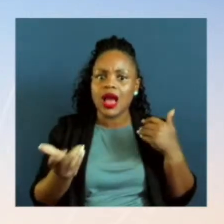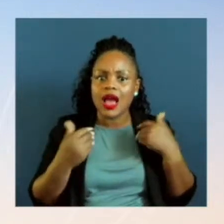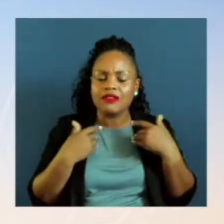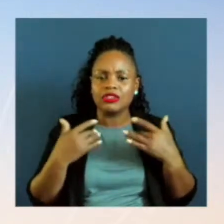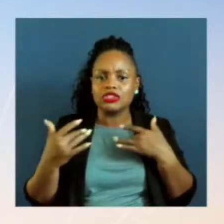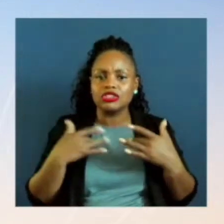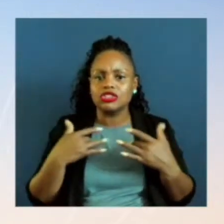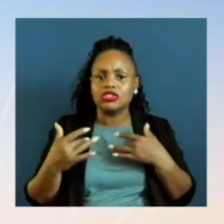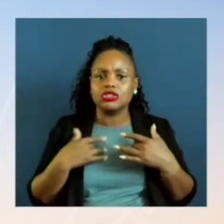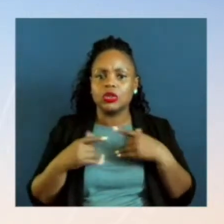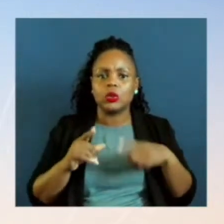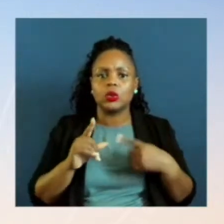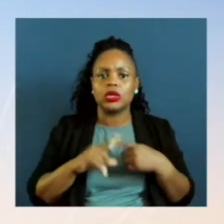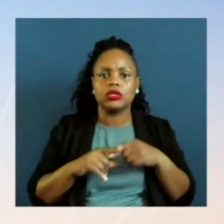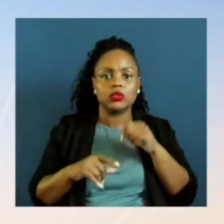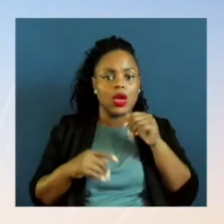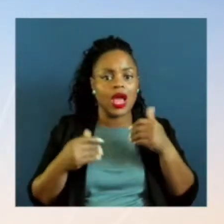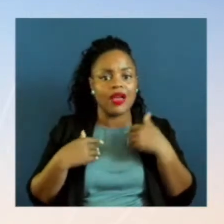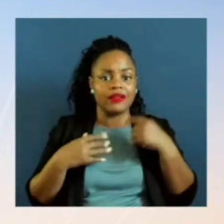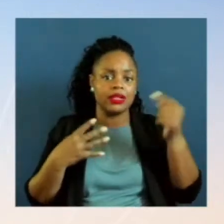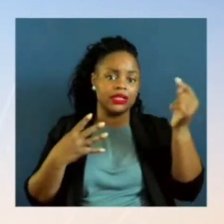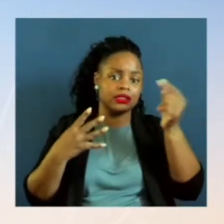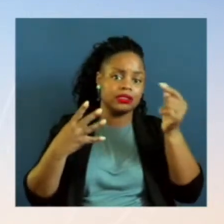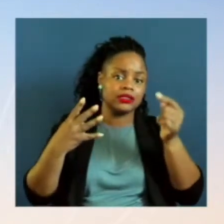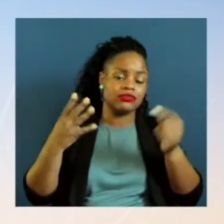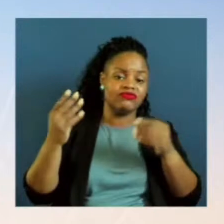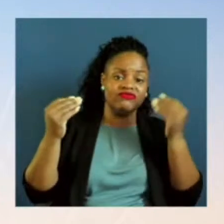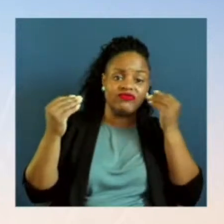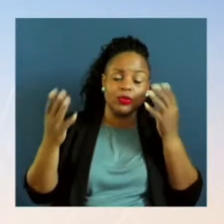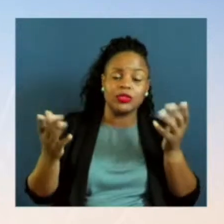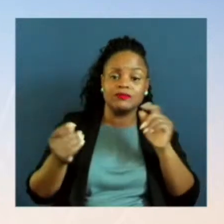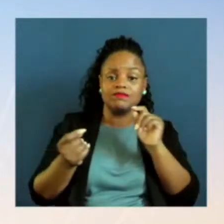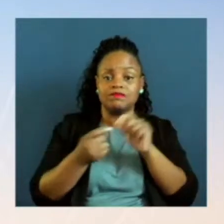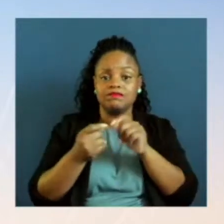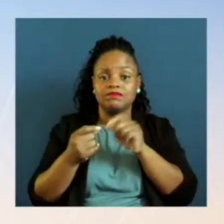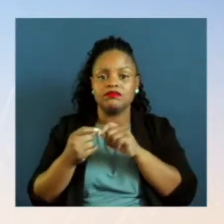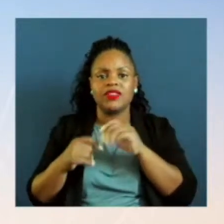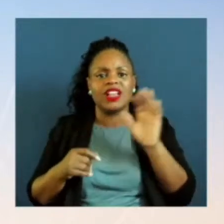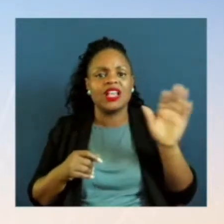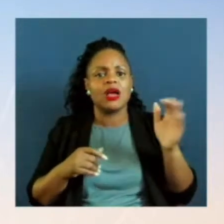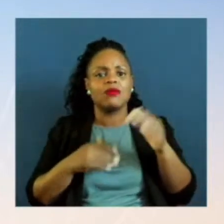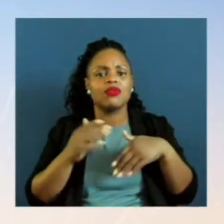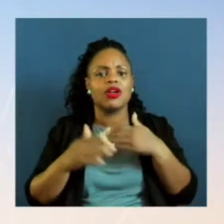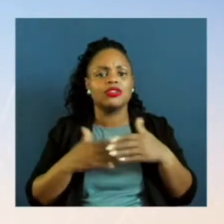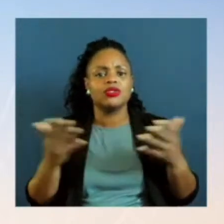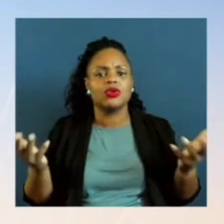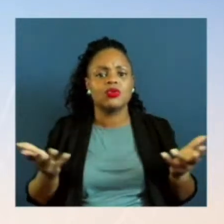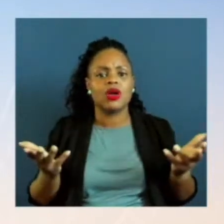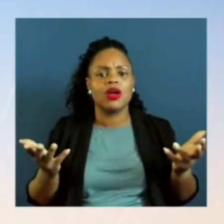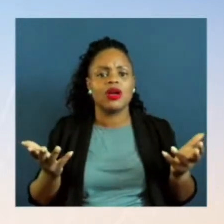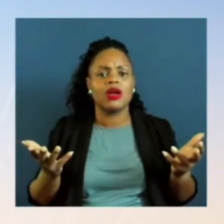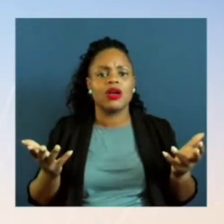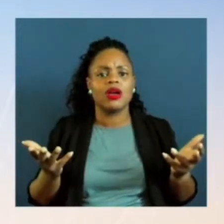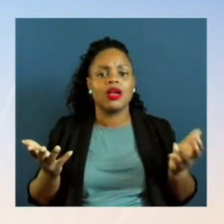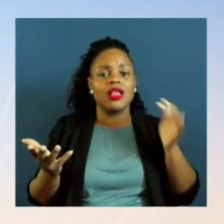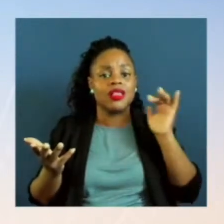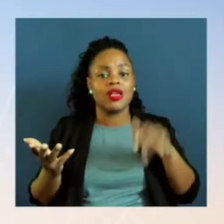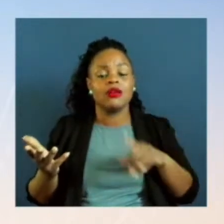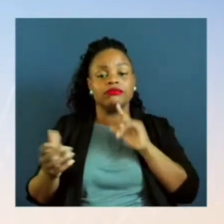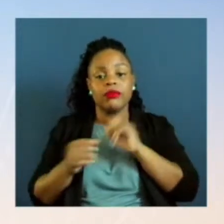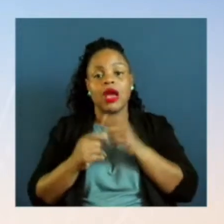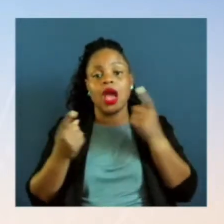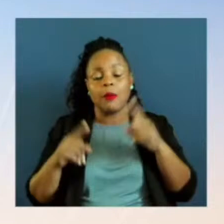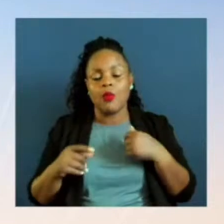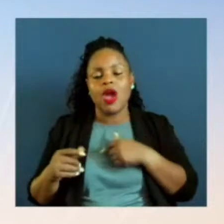of information and understanding about the manifests, what the protocols are that are underway. There's also a question,